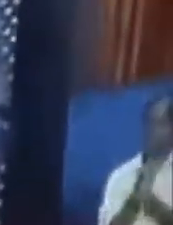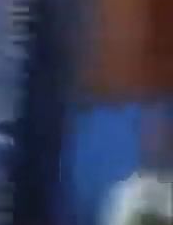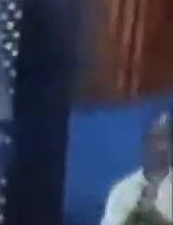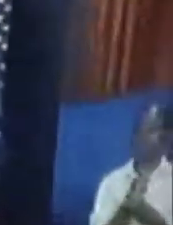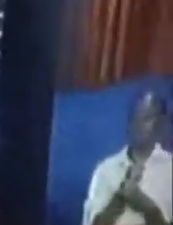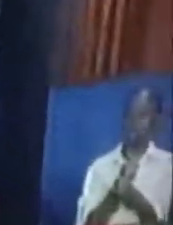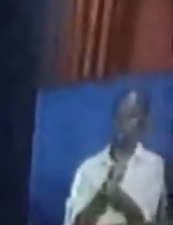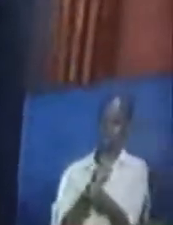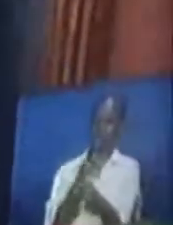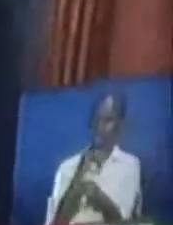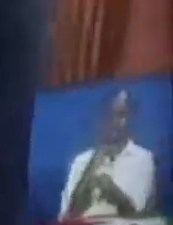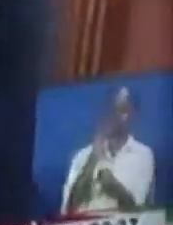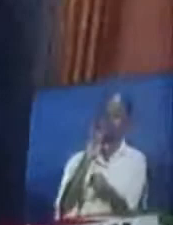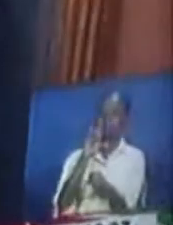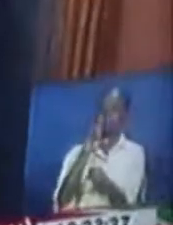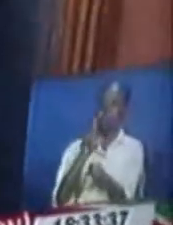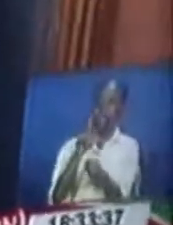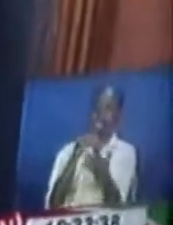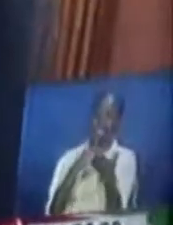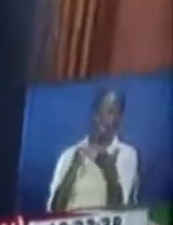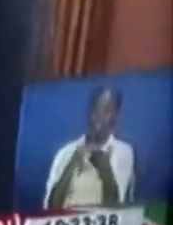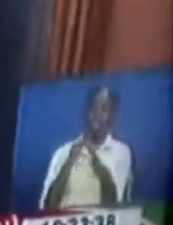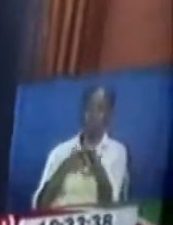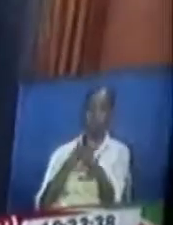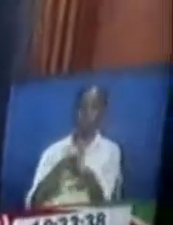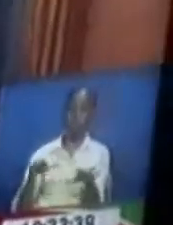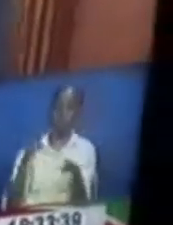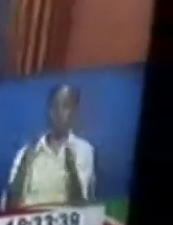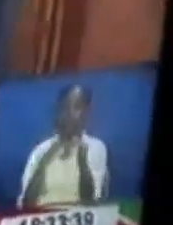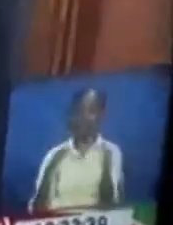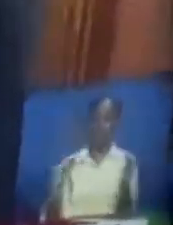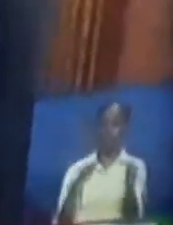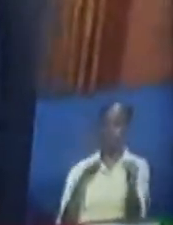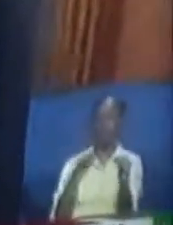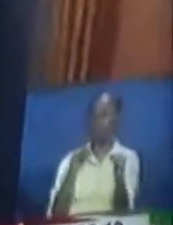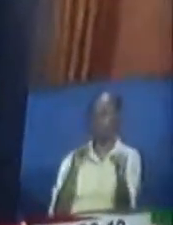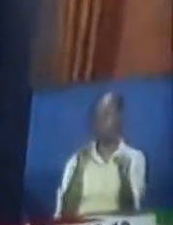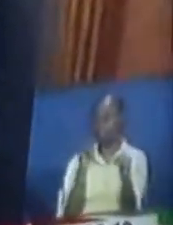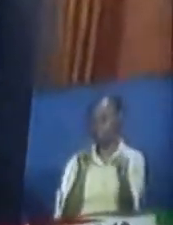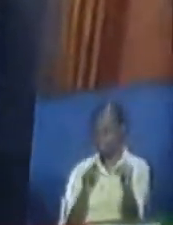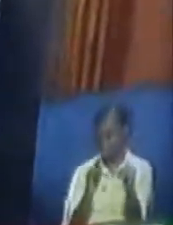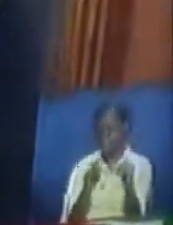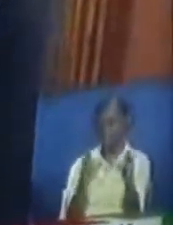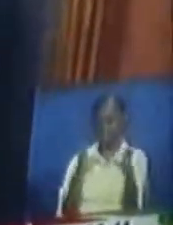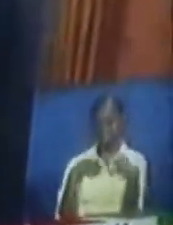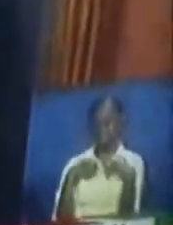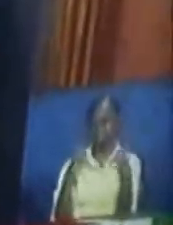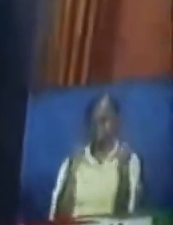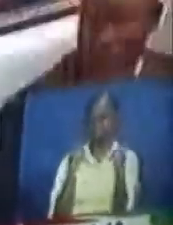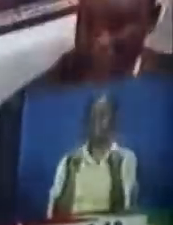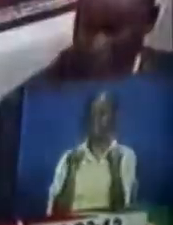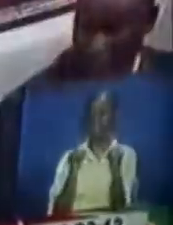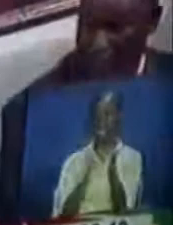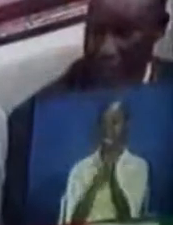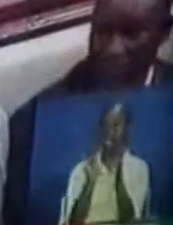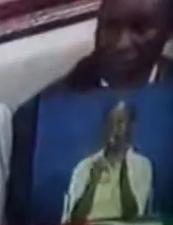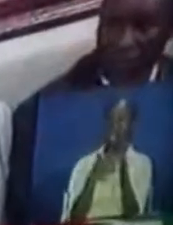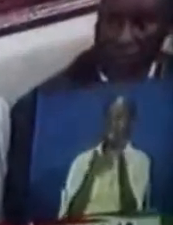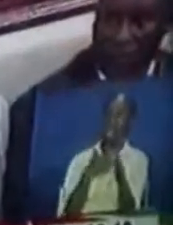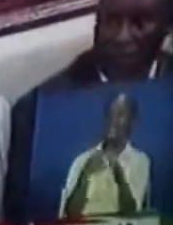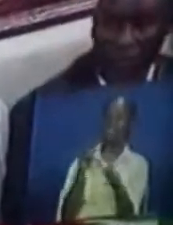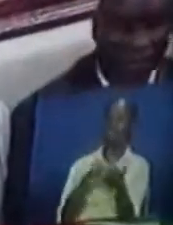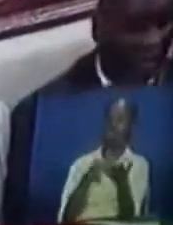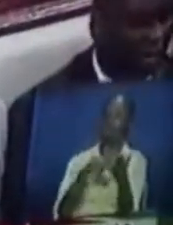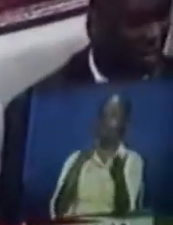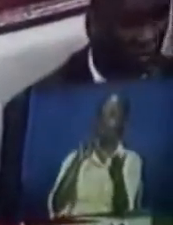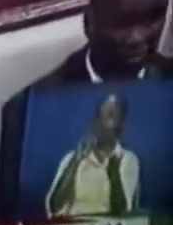wild statements on the floor of the House that essentially cast aspersions or imputes improper motive on the